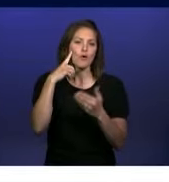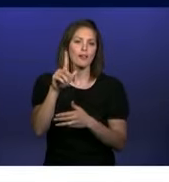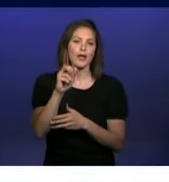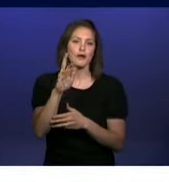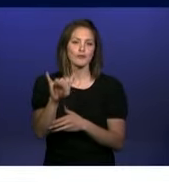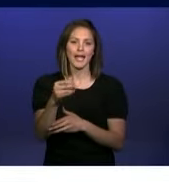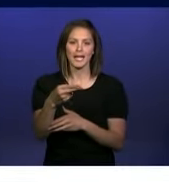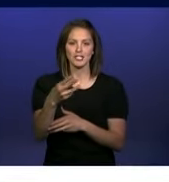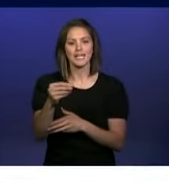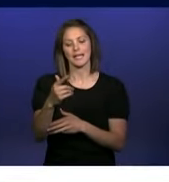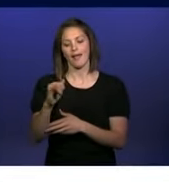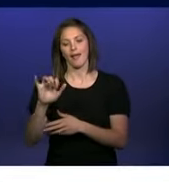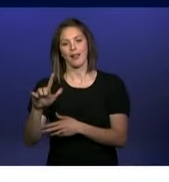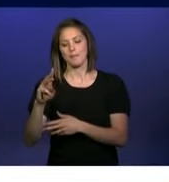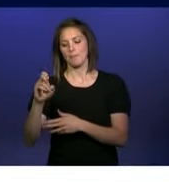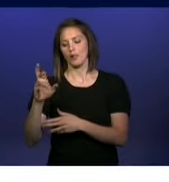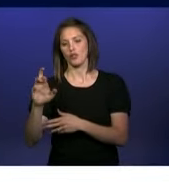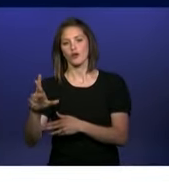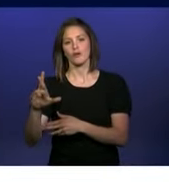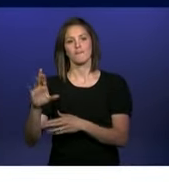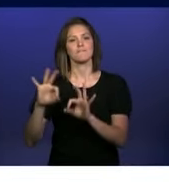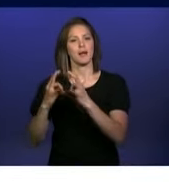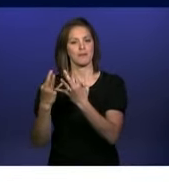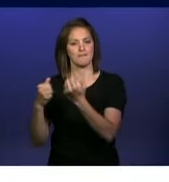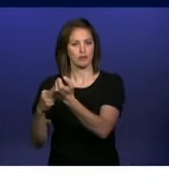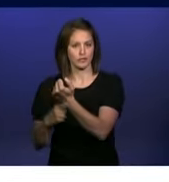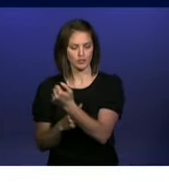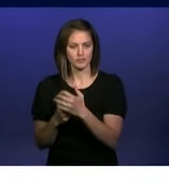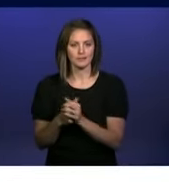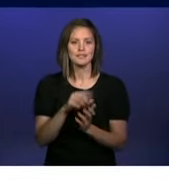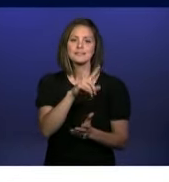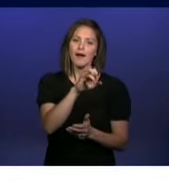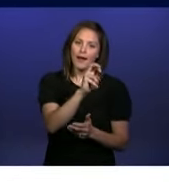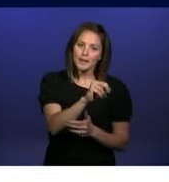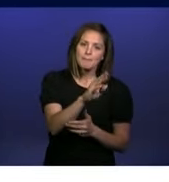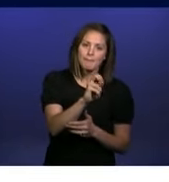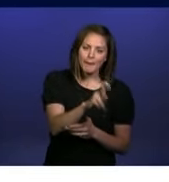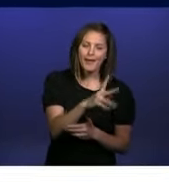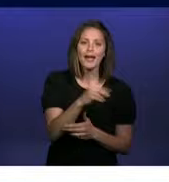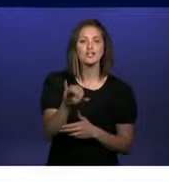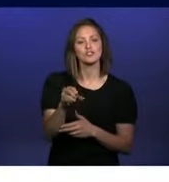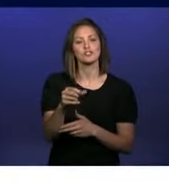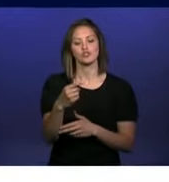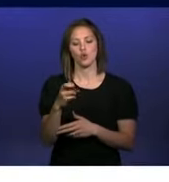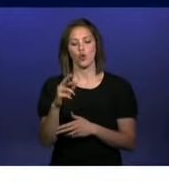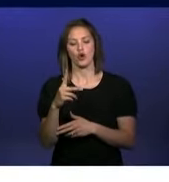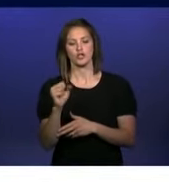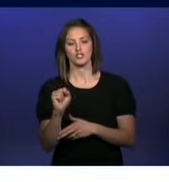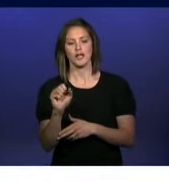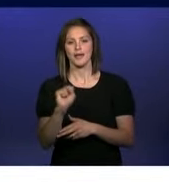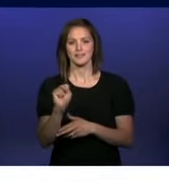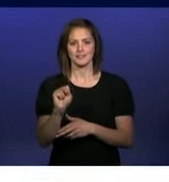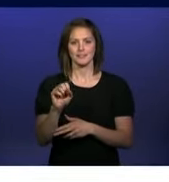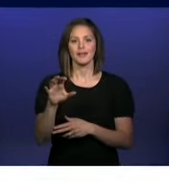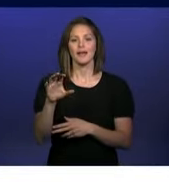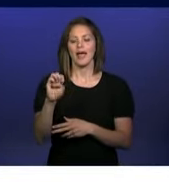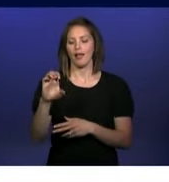and Gail Miller Family Foundation, Zions Bank, the George S. Dolores Dory Eccles Foundation, and the